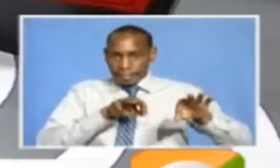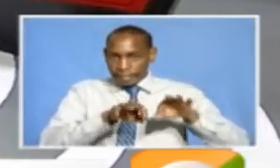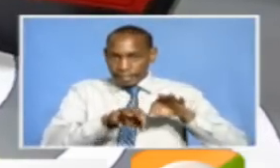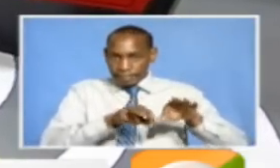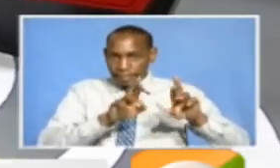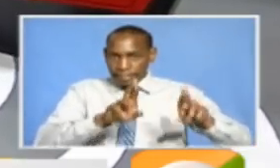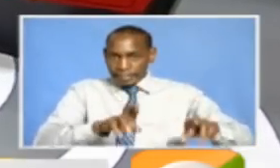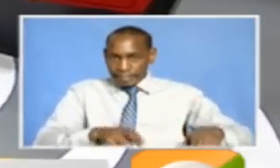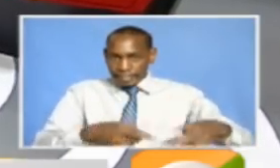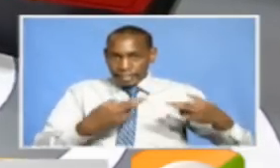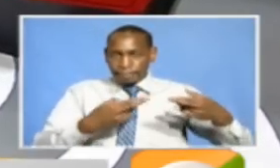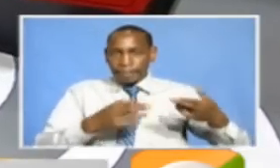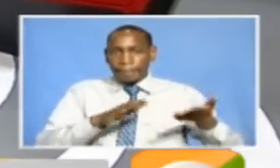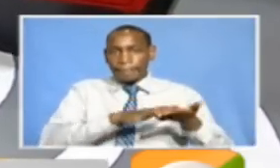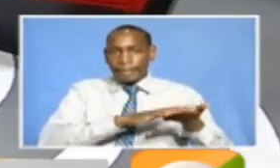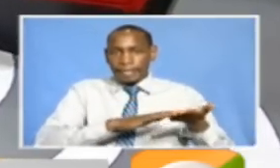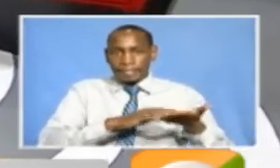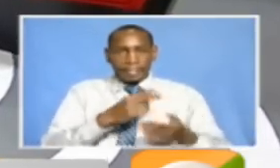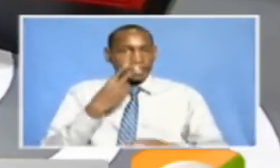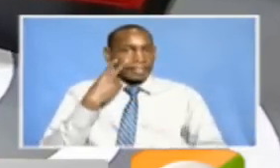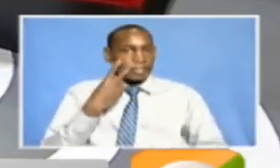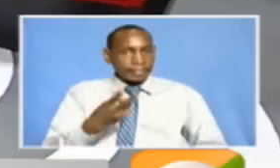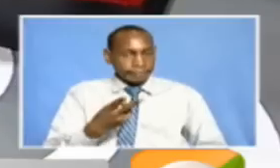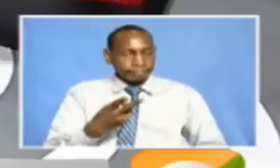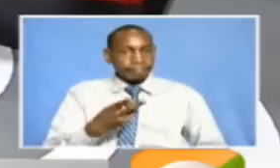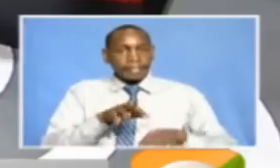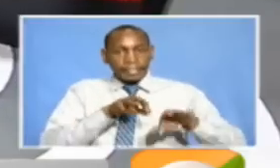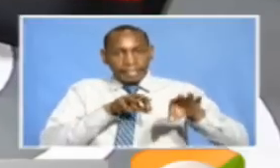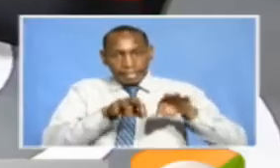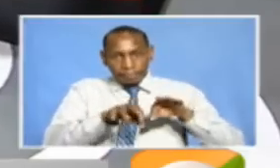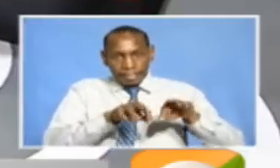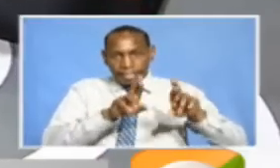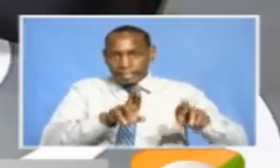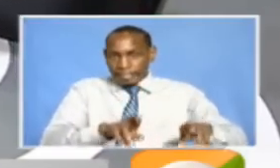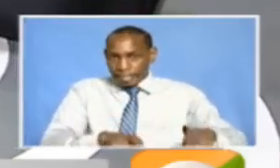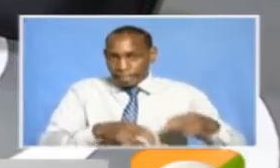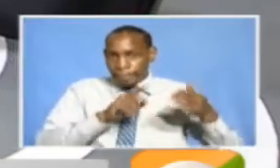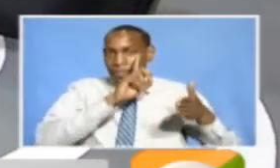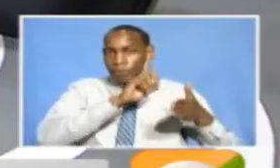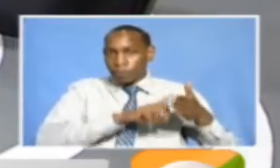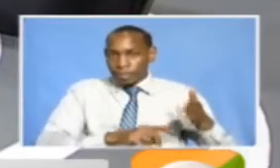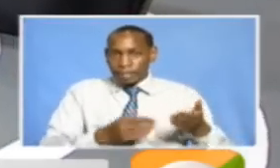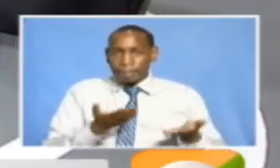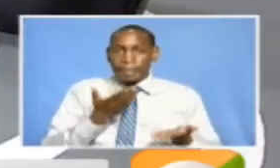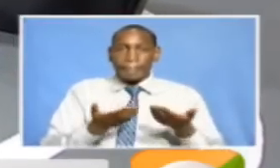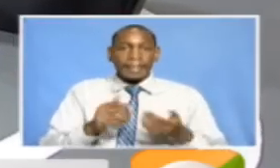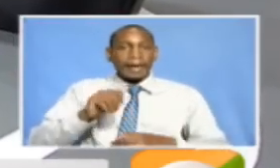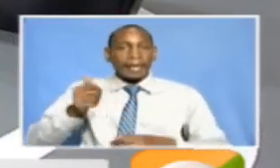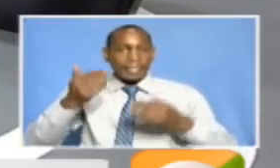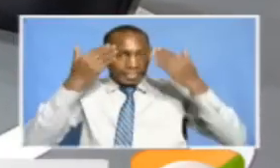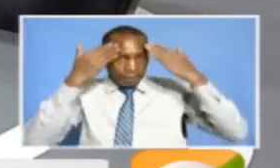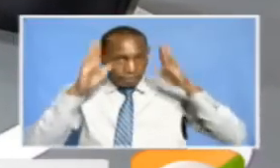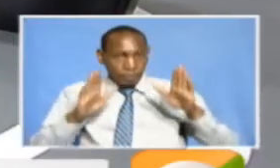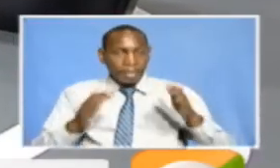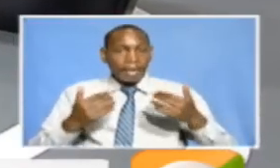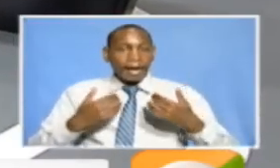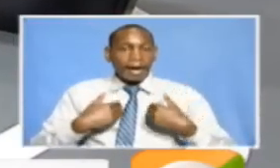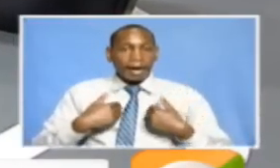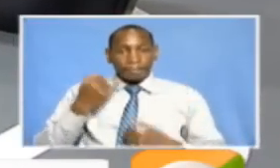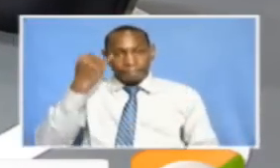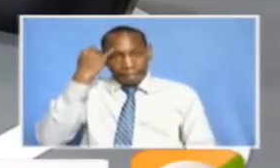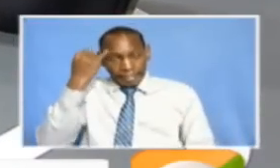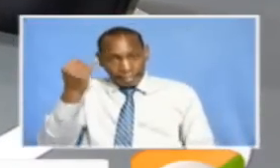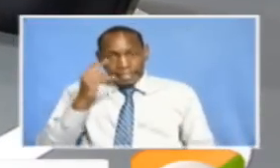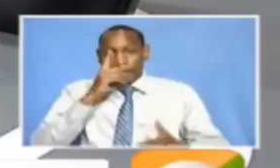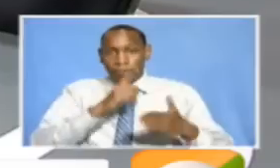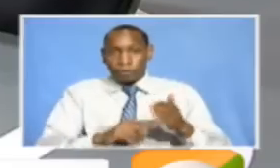is, basically looking at the anatomy of rape for those who may not know, understand, or have their own concepts on what it